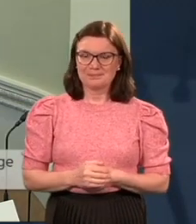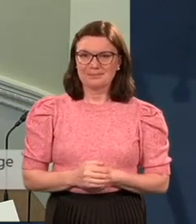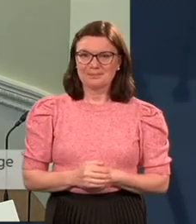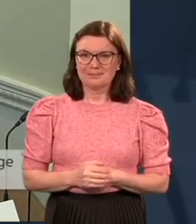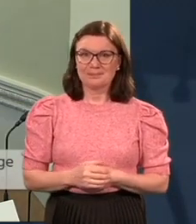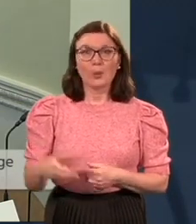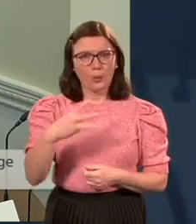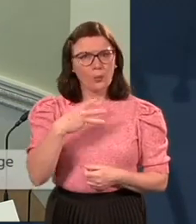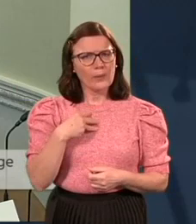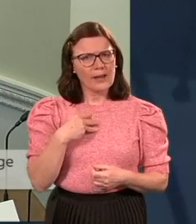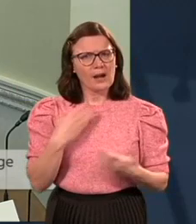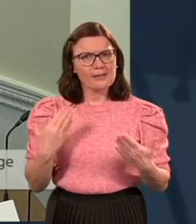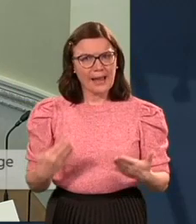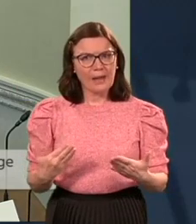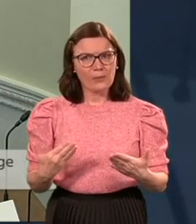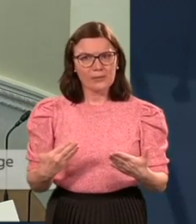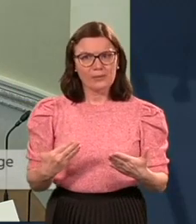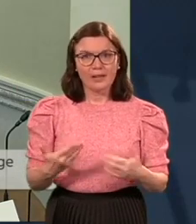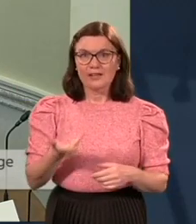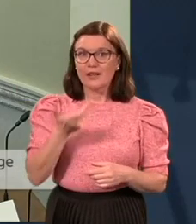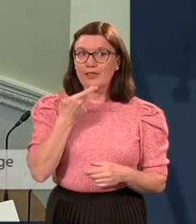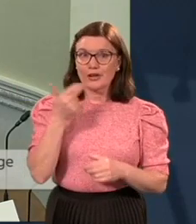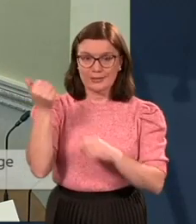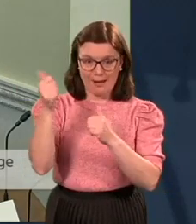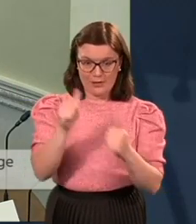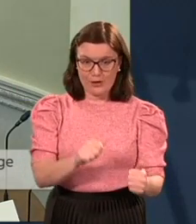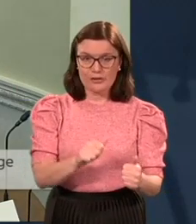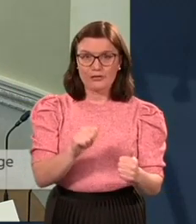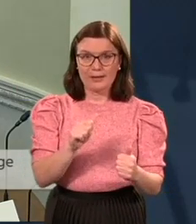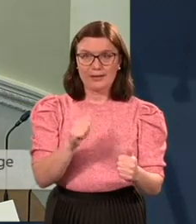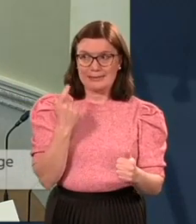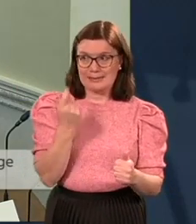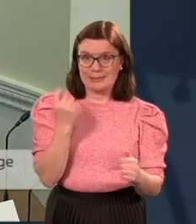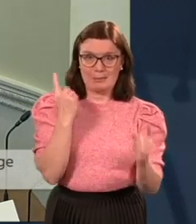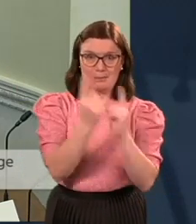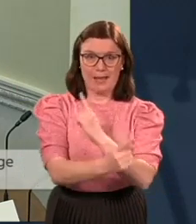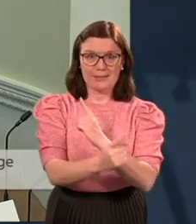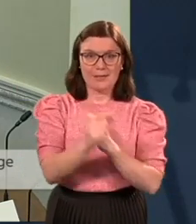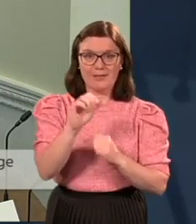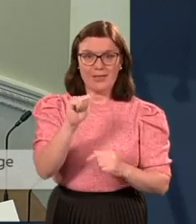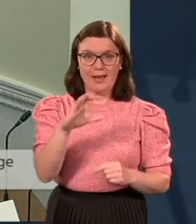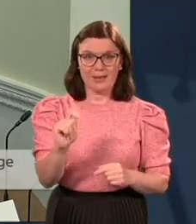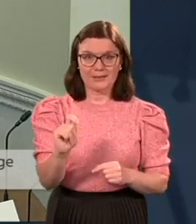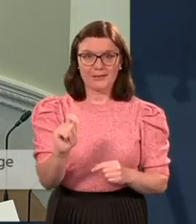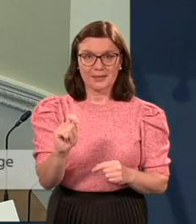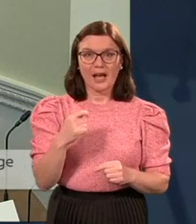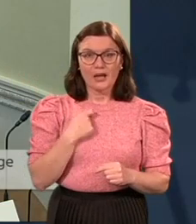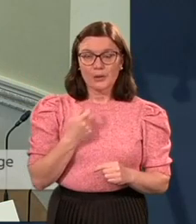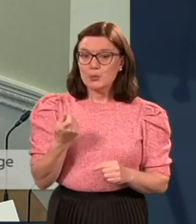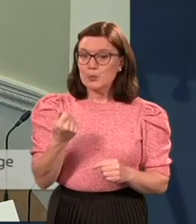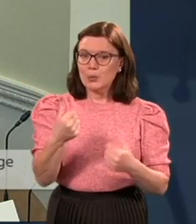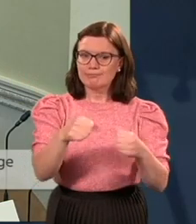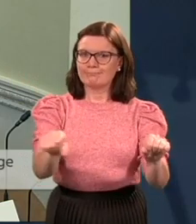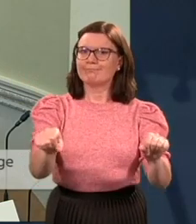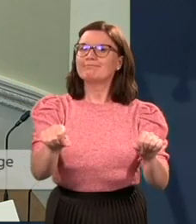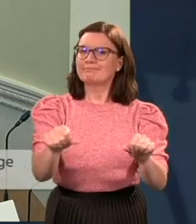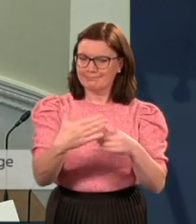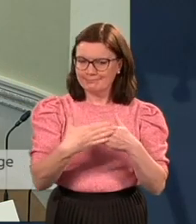And we are approaching the third anniversary of the passage of the Irish Sign Language and will shortly commence the